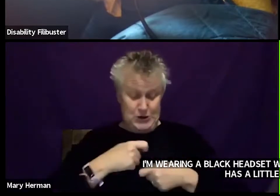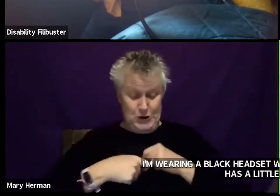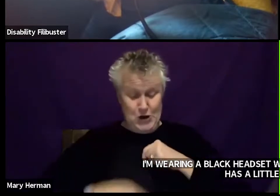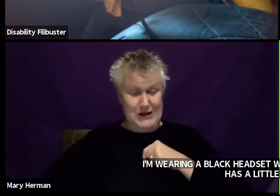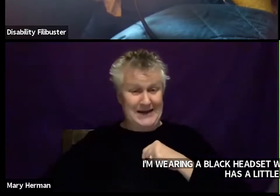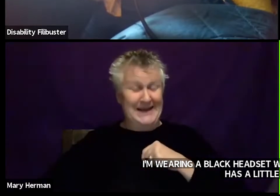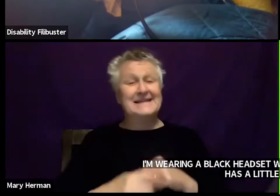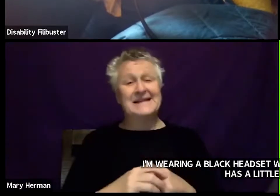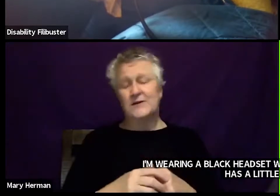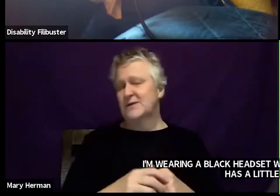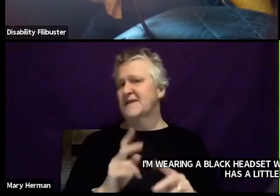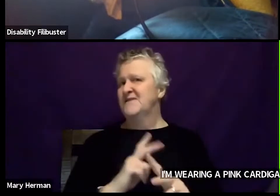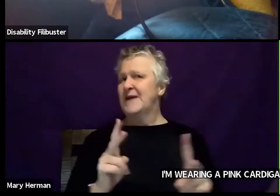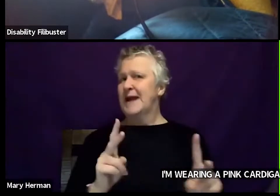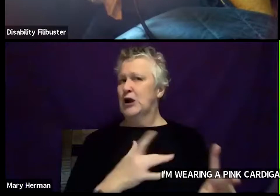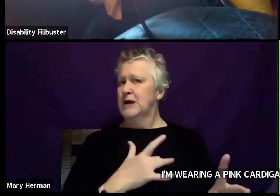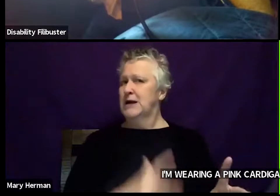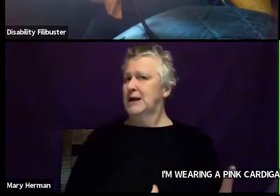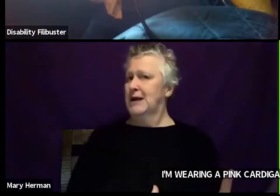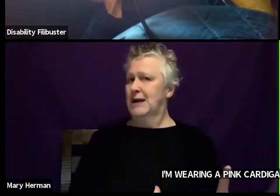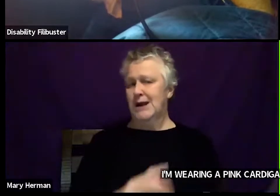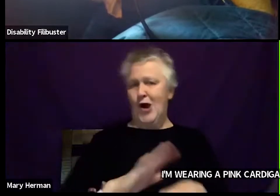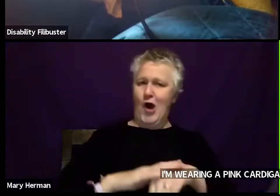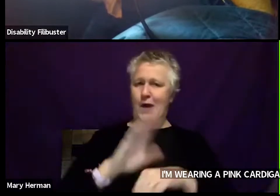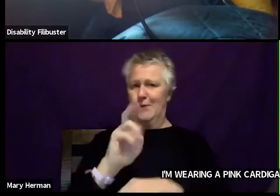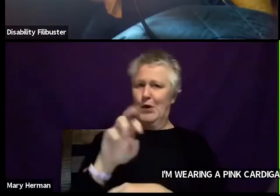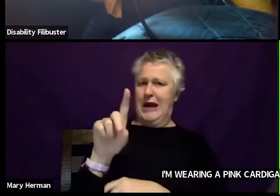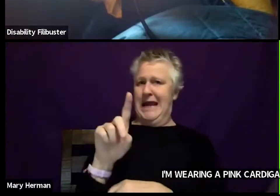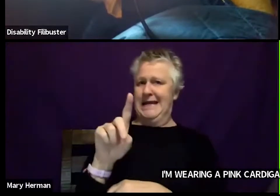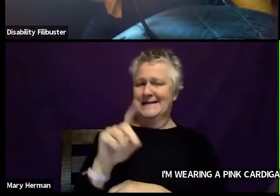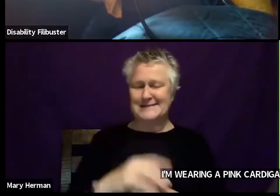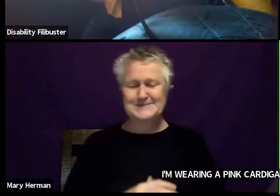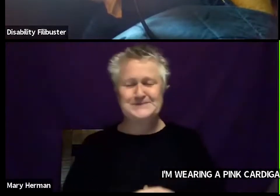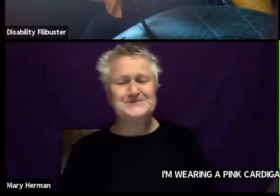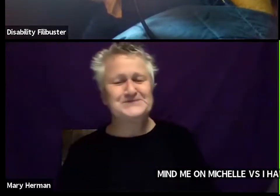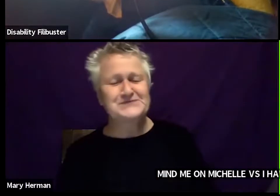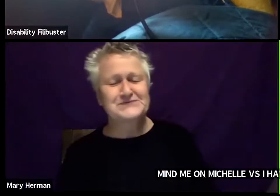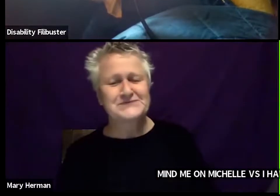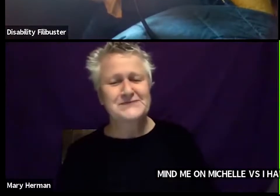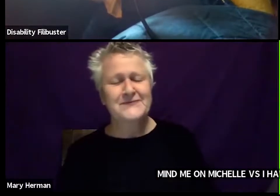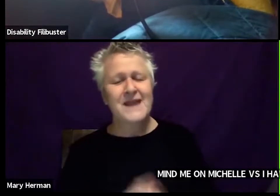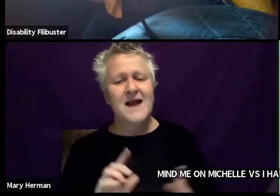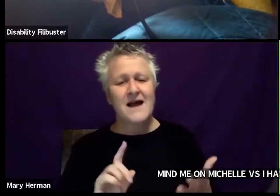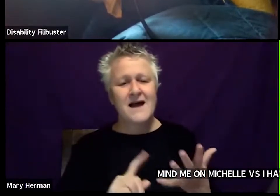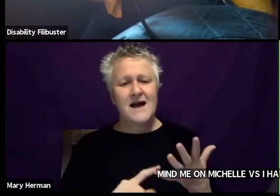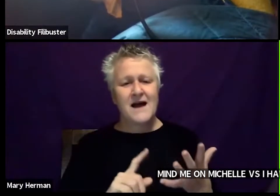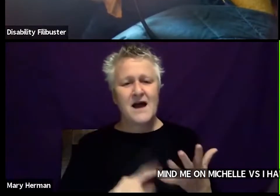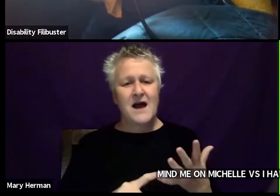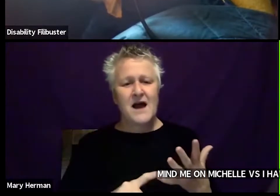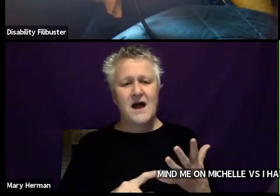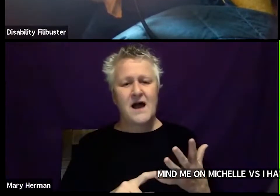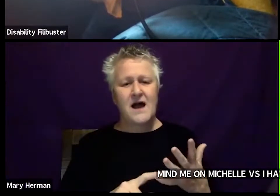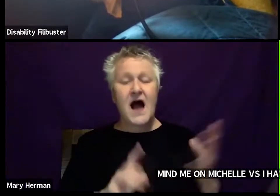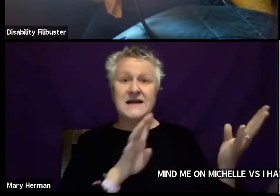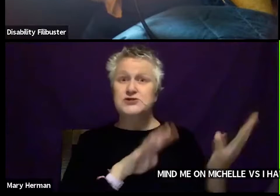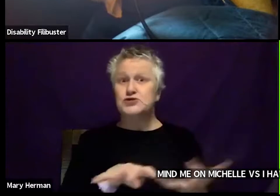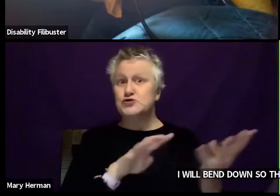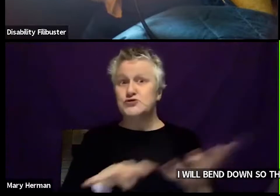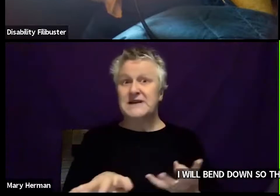interesting things. I'm just bending down so they're a little bit clearer. I stream video games from this